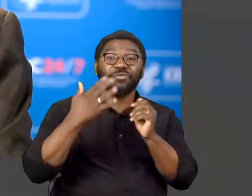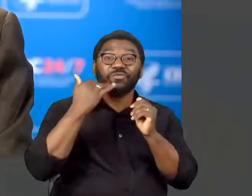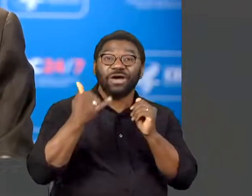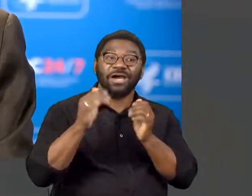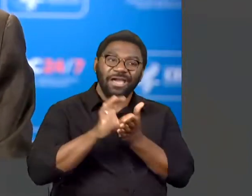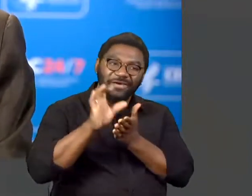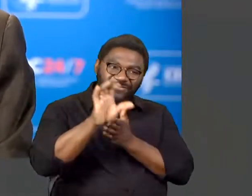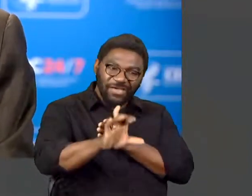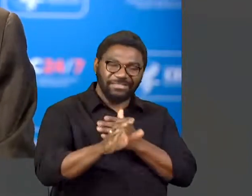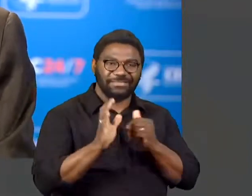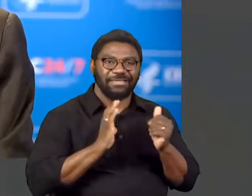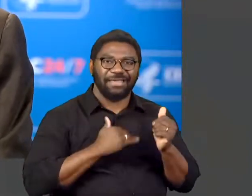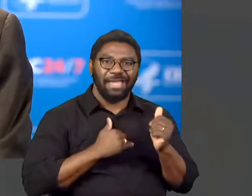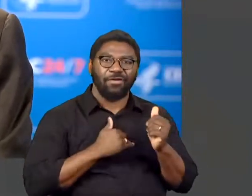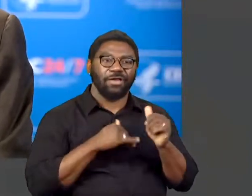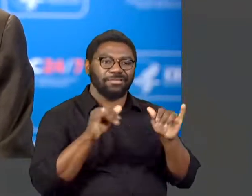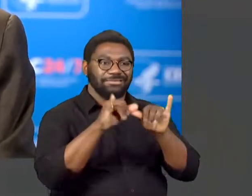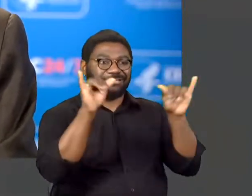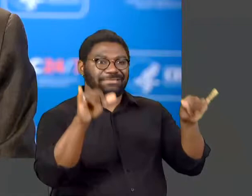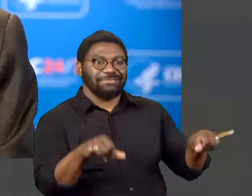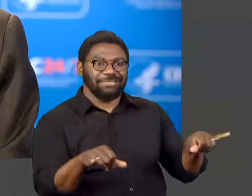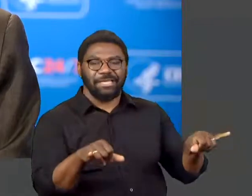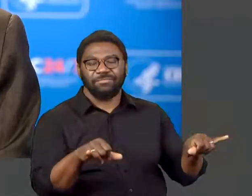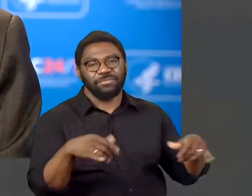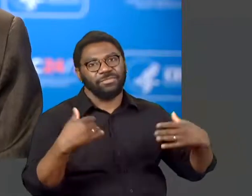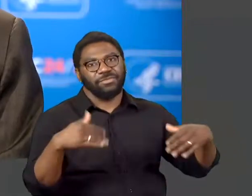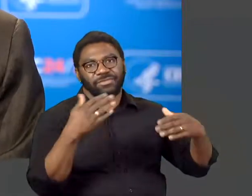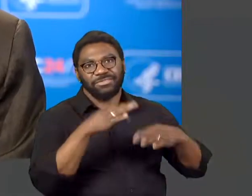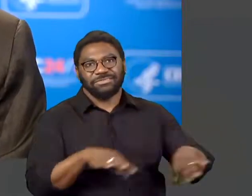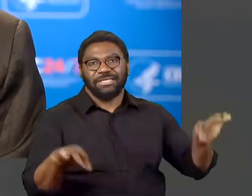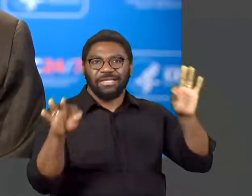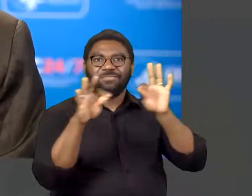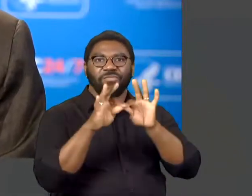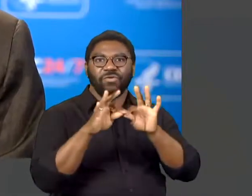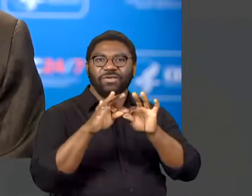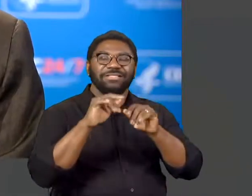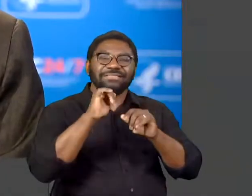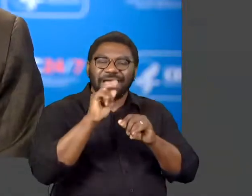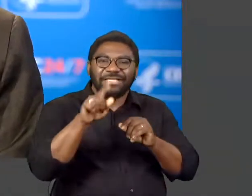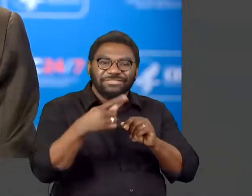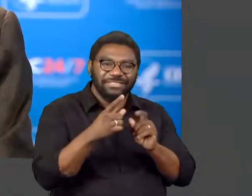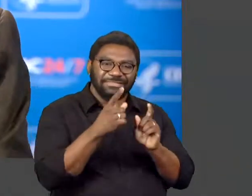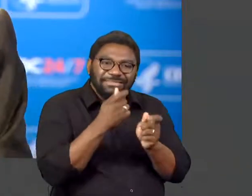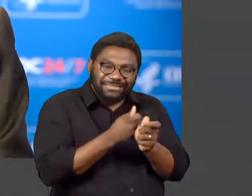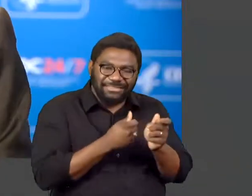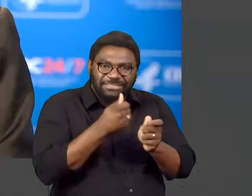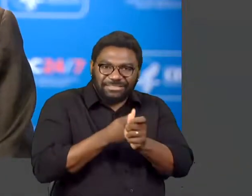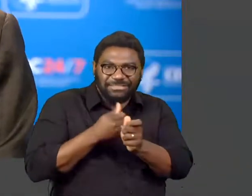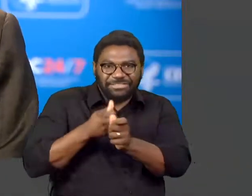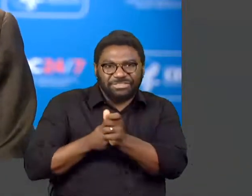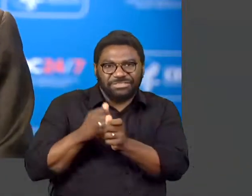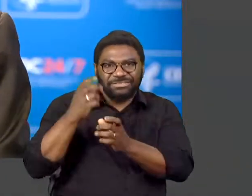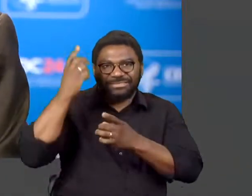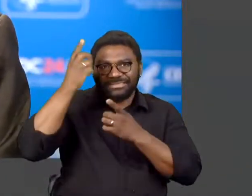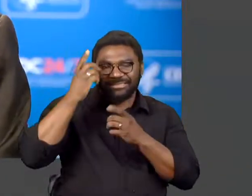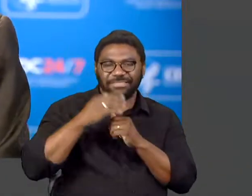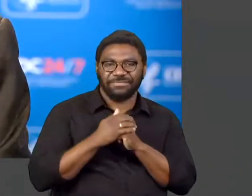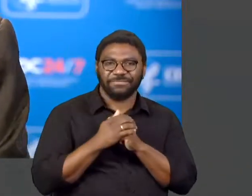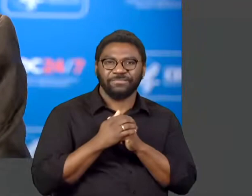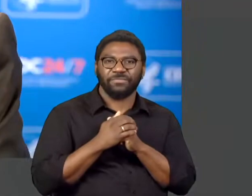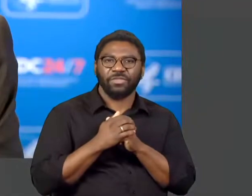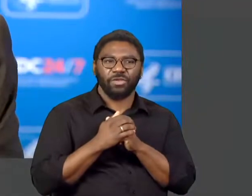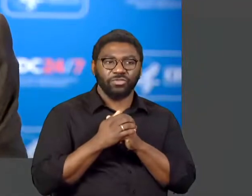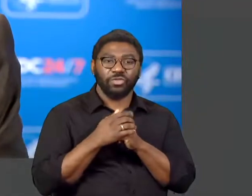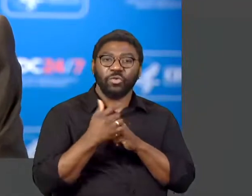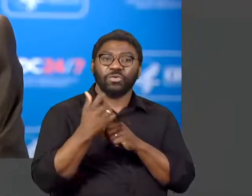in platforms is really important rather than investing disease by disease. So what have we seen with our latest round